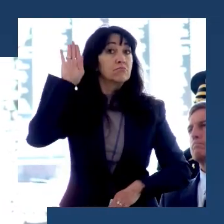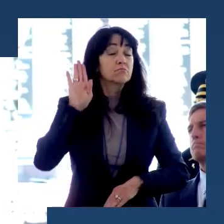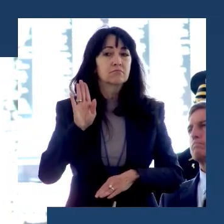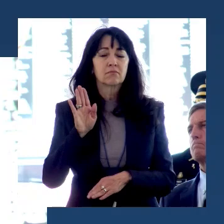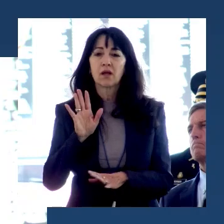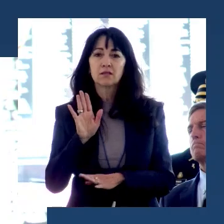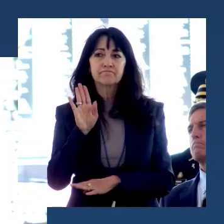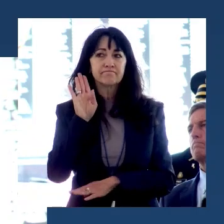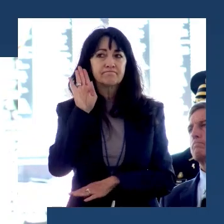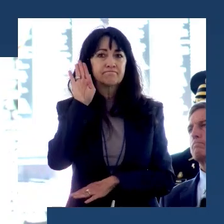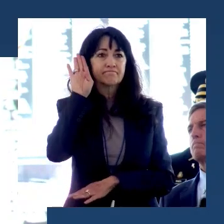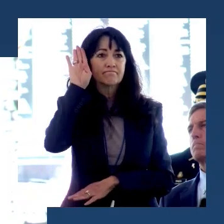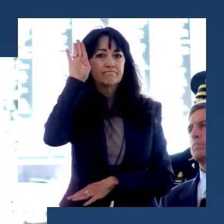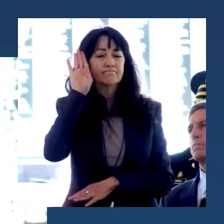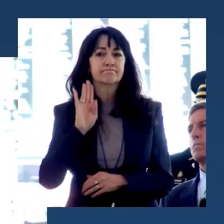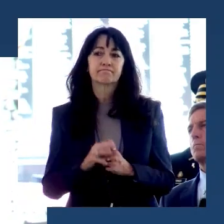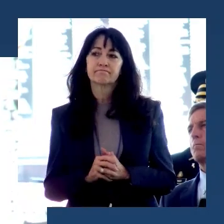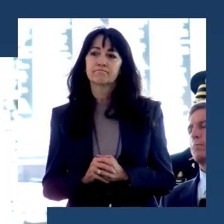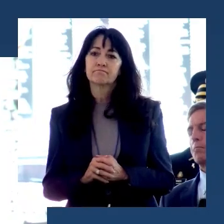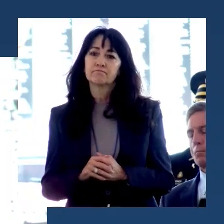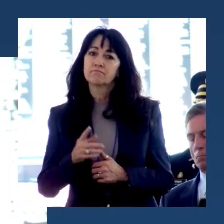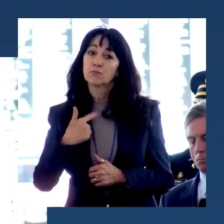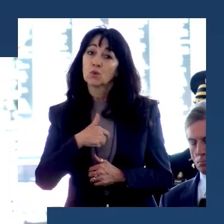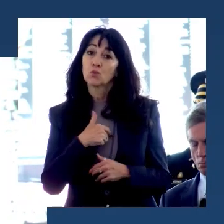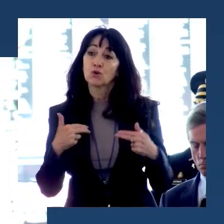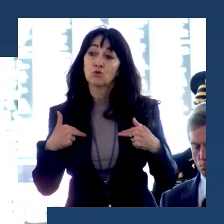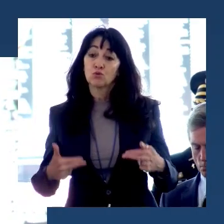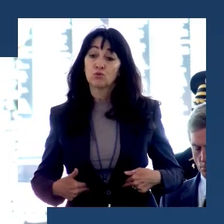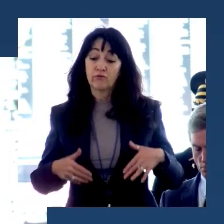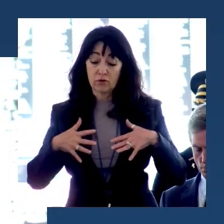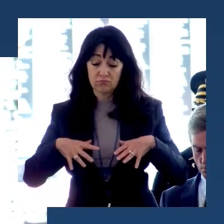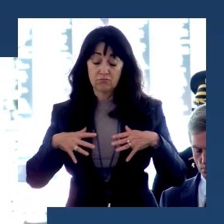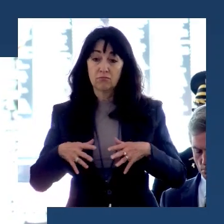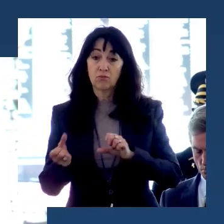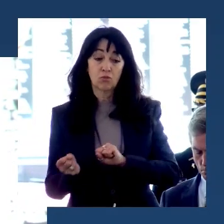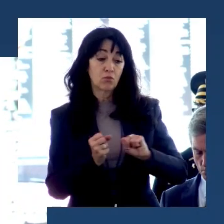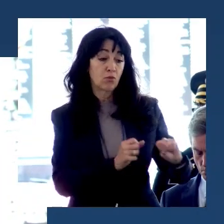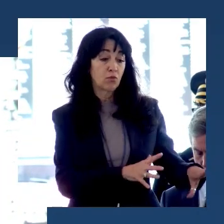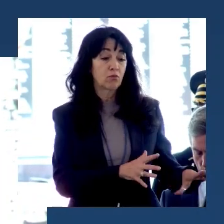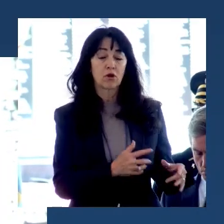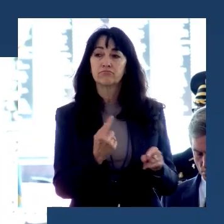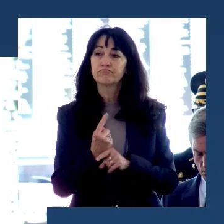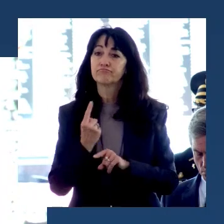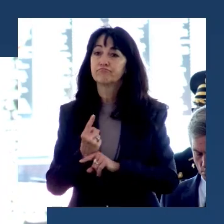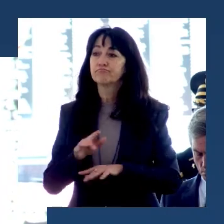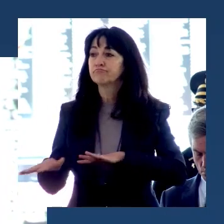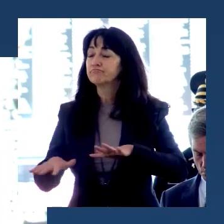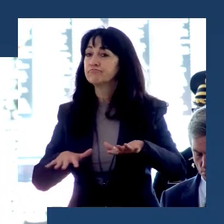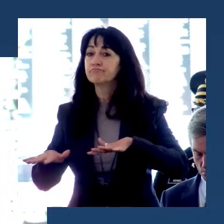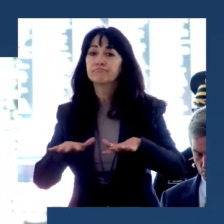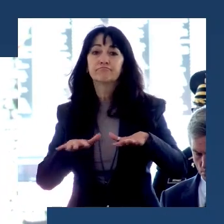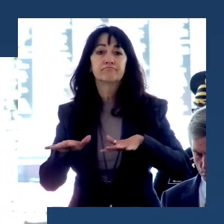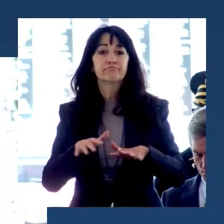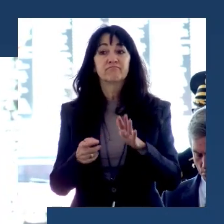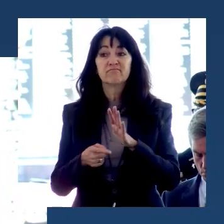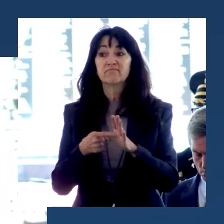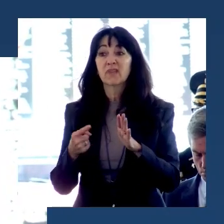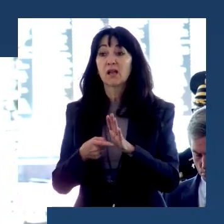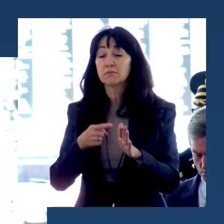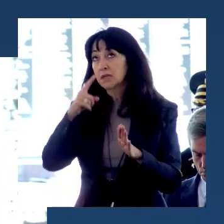timid. We take the uniform off, and we go back to regular life, and sometimes we pretend it never